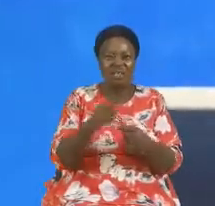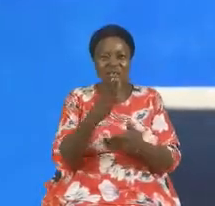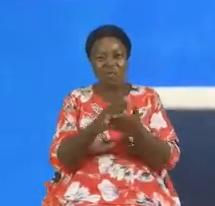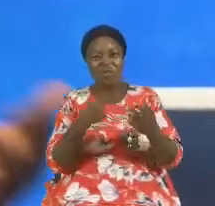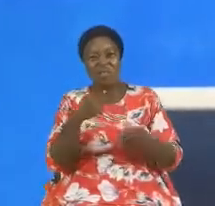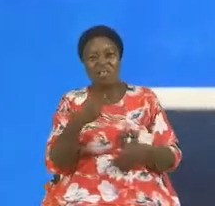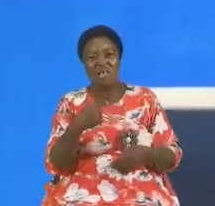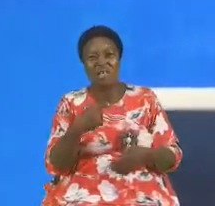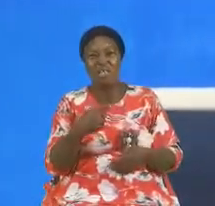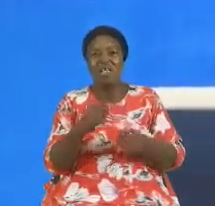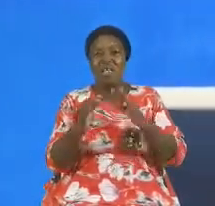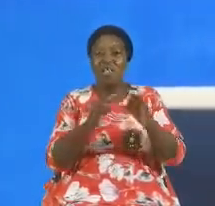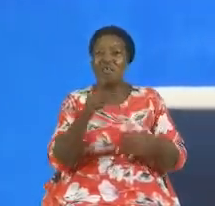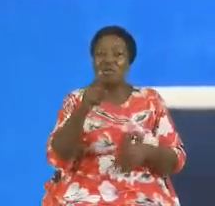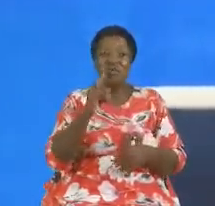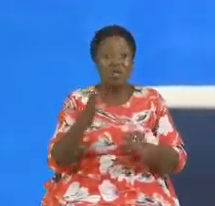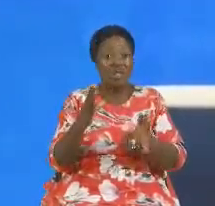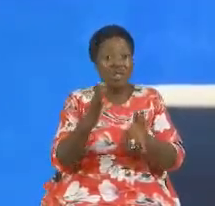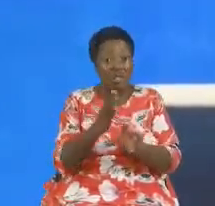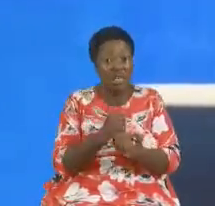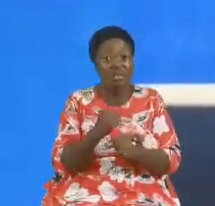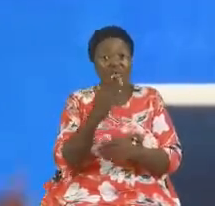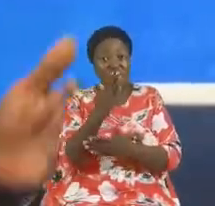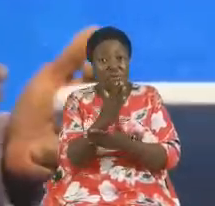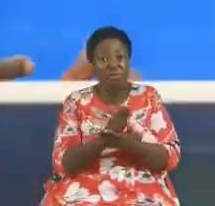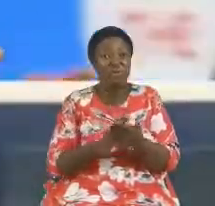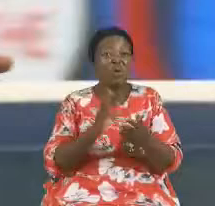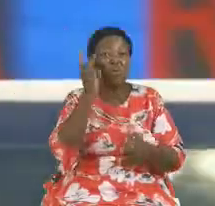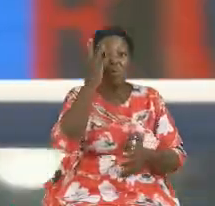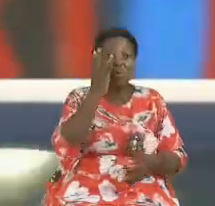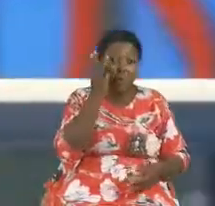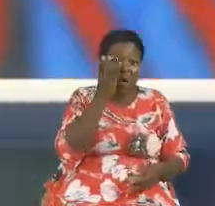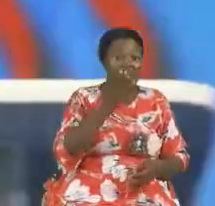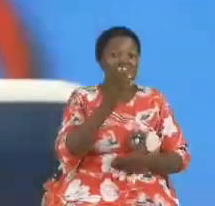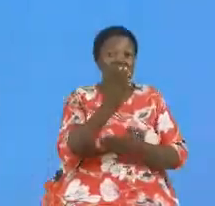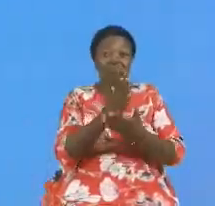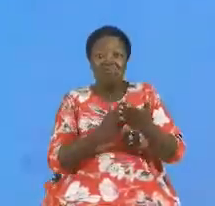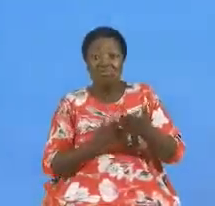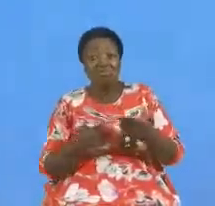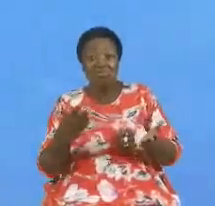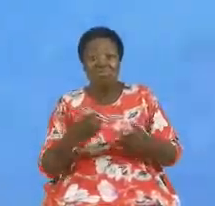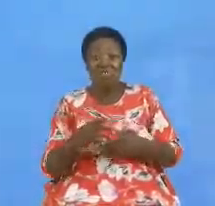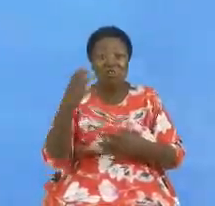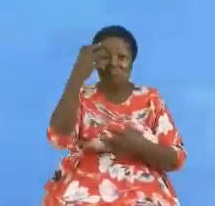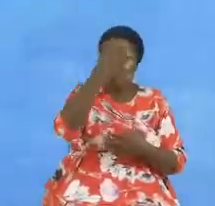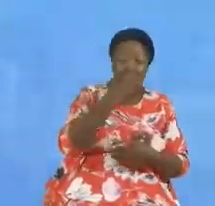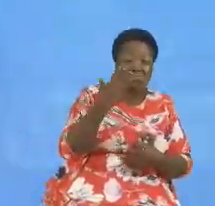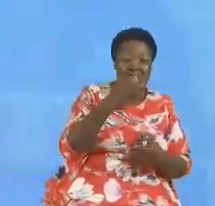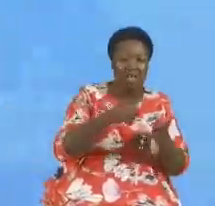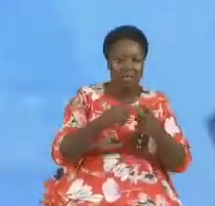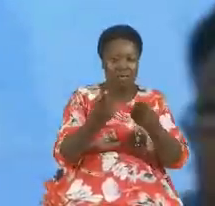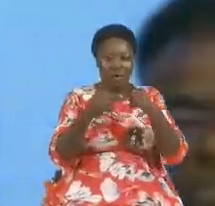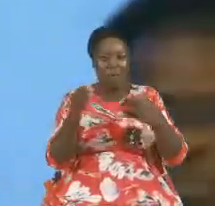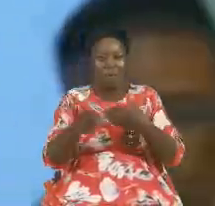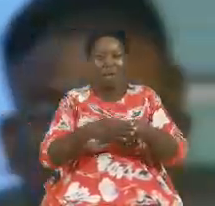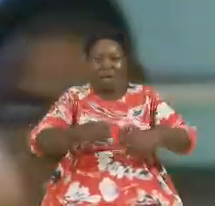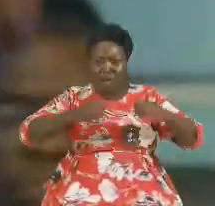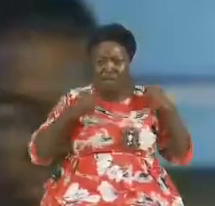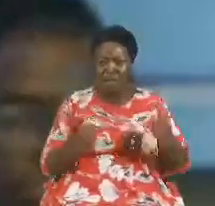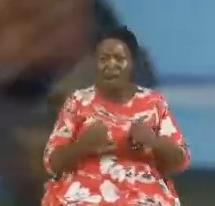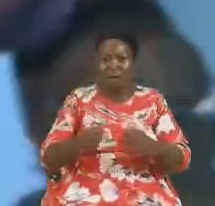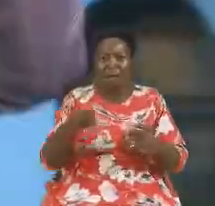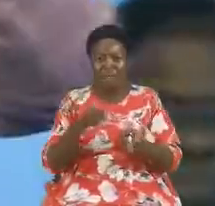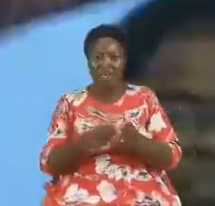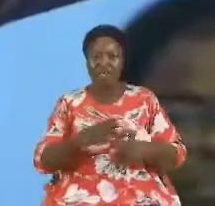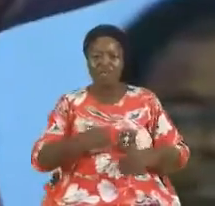the body is weak, and then somebody said, you know, if you will take some champagne and take some alcohol,